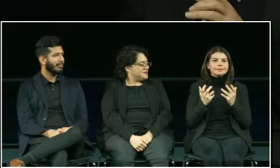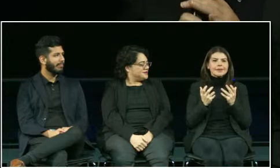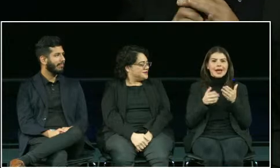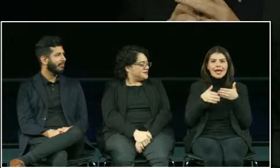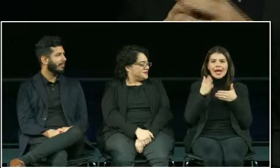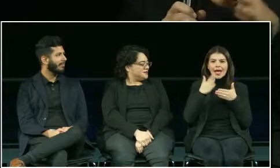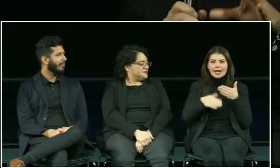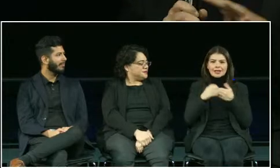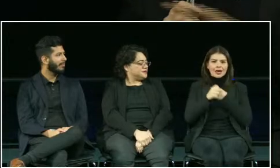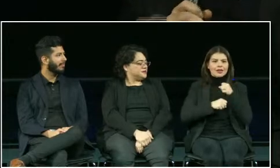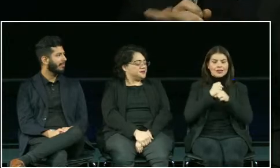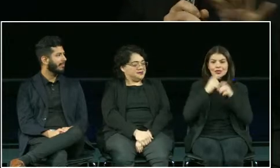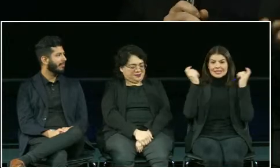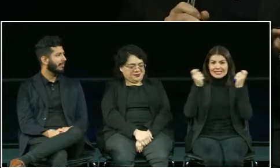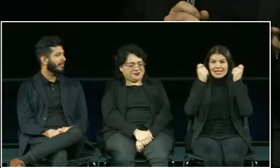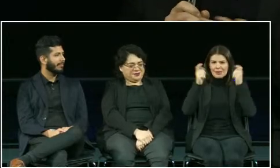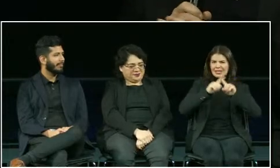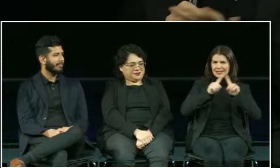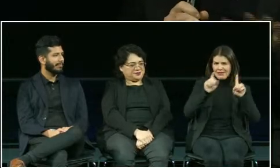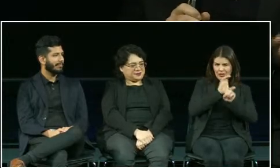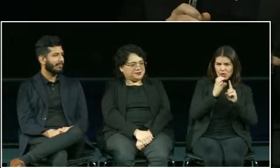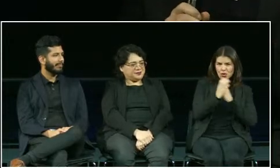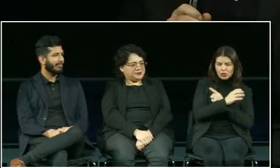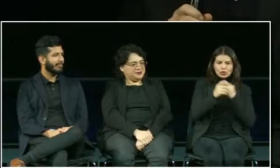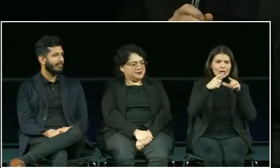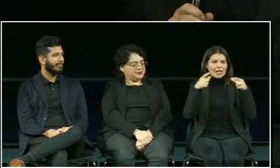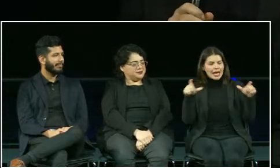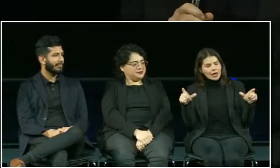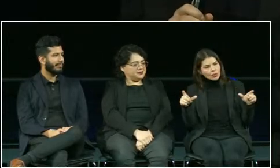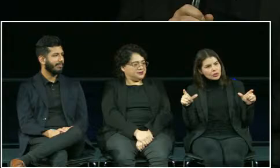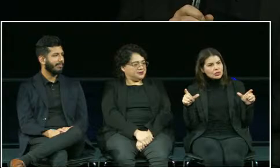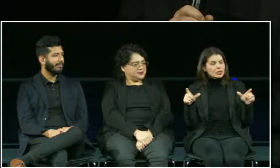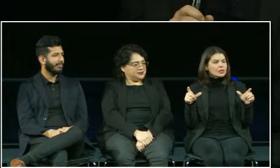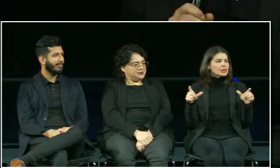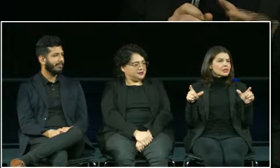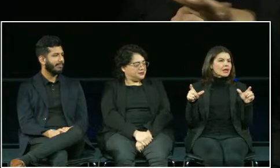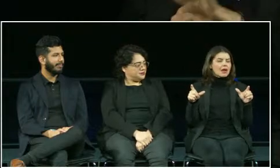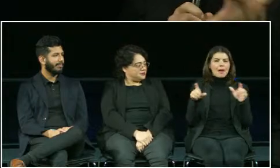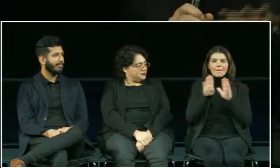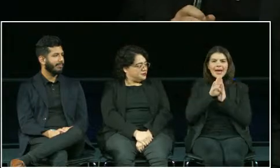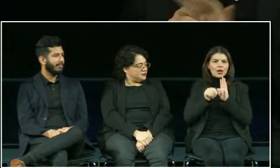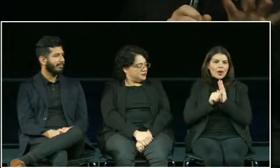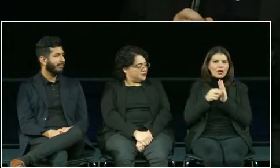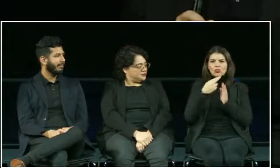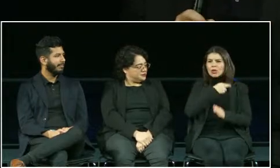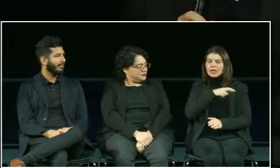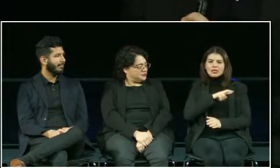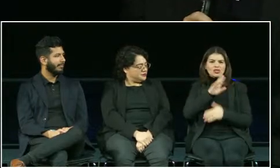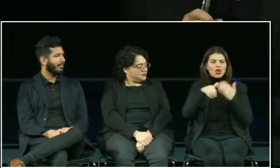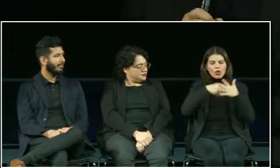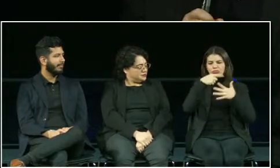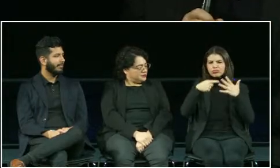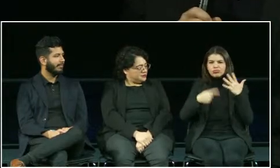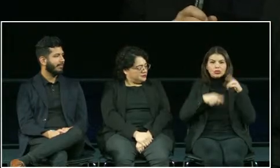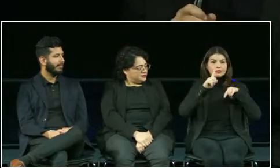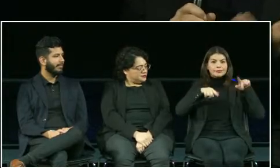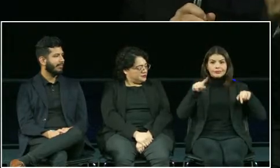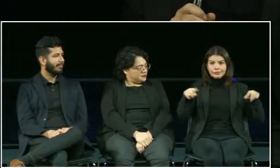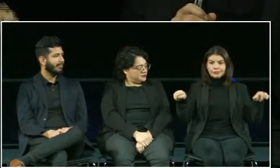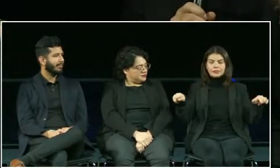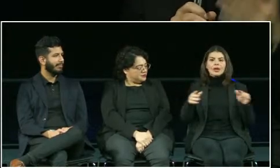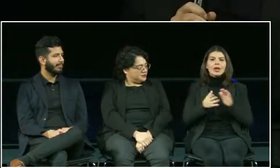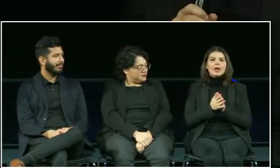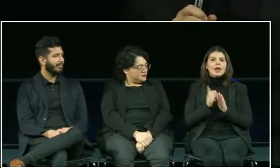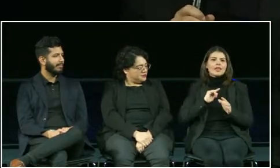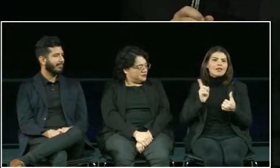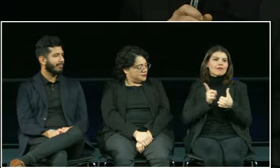end of year celebrations in different cultures, languages, backgrounds, religions, and so on. Pretty